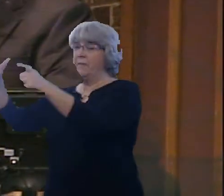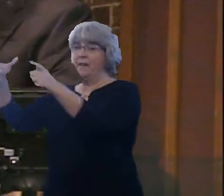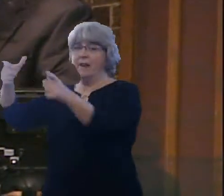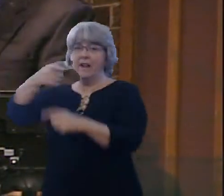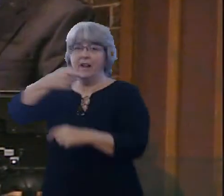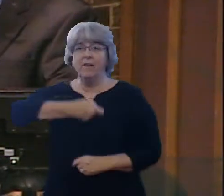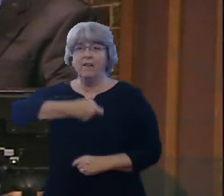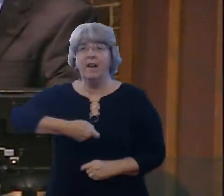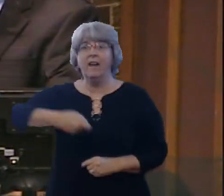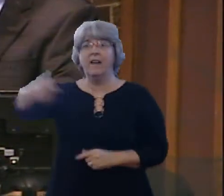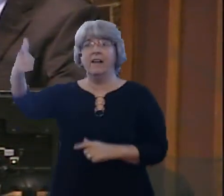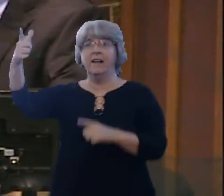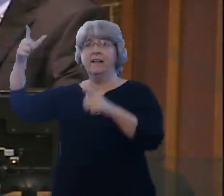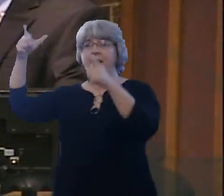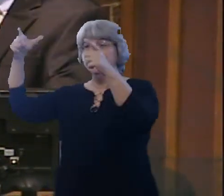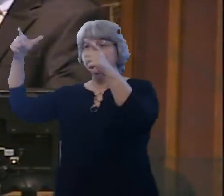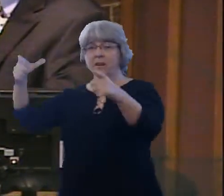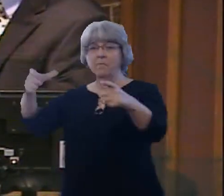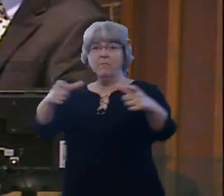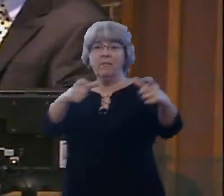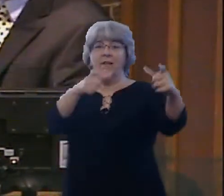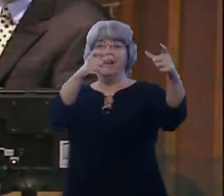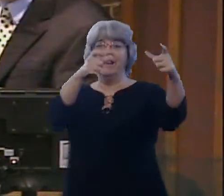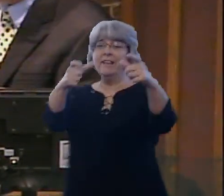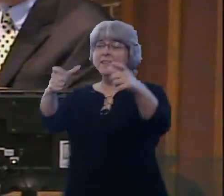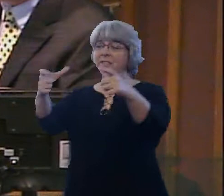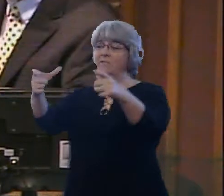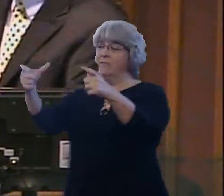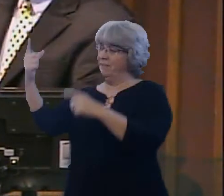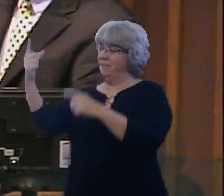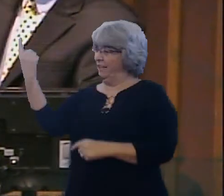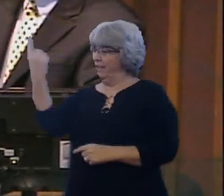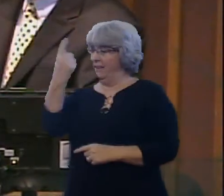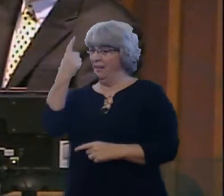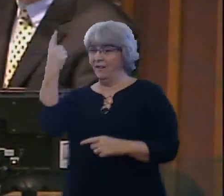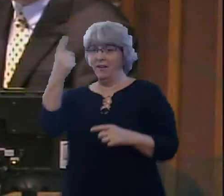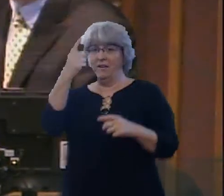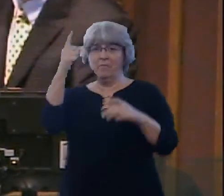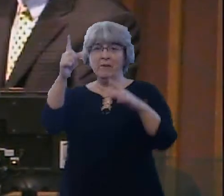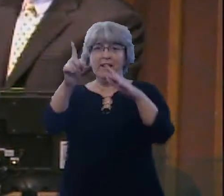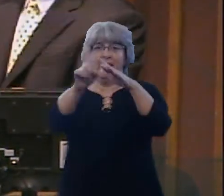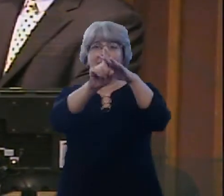the lifeline. Someone is drifting.